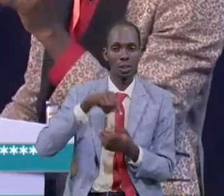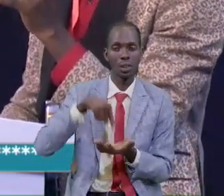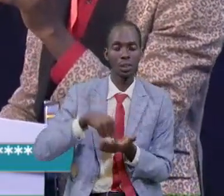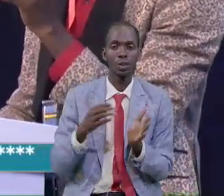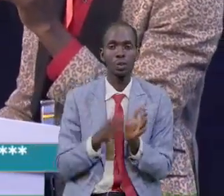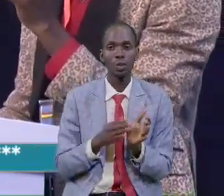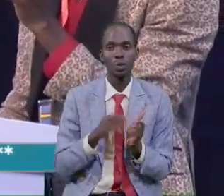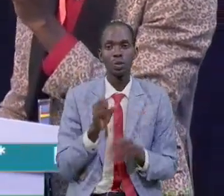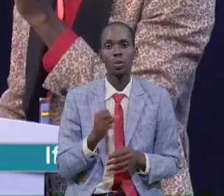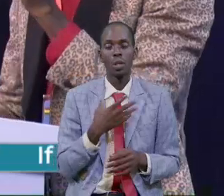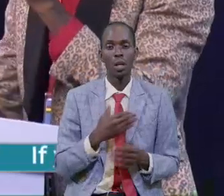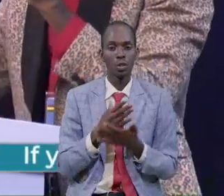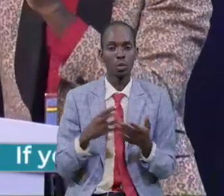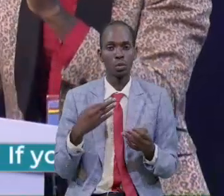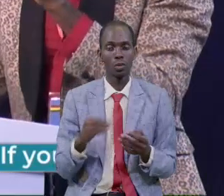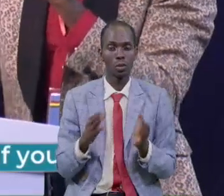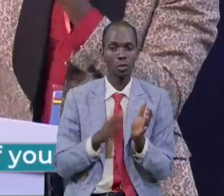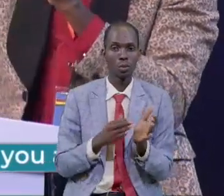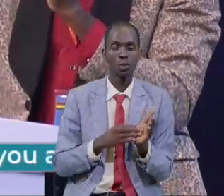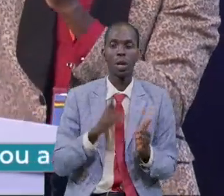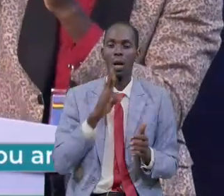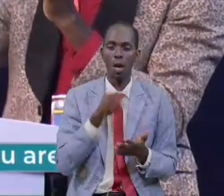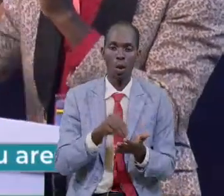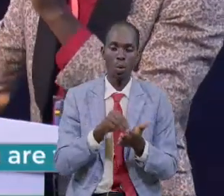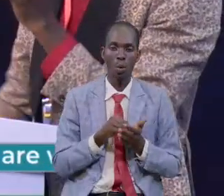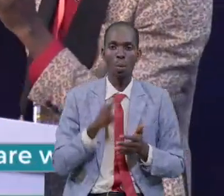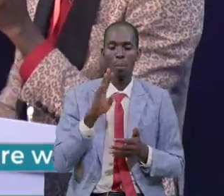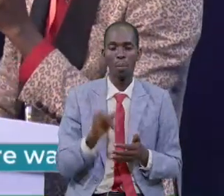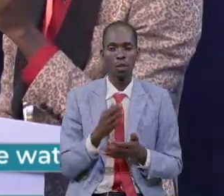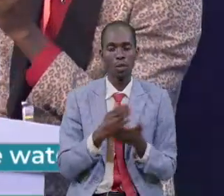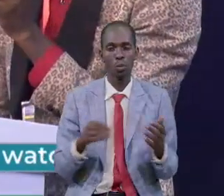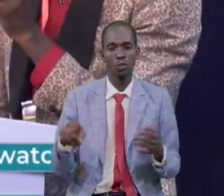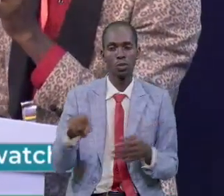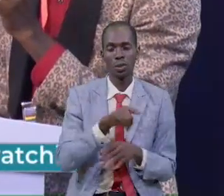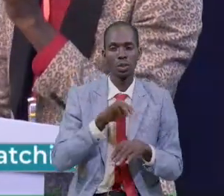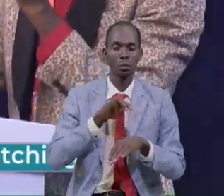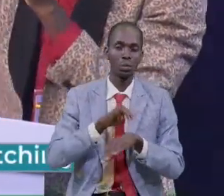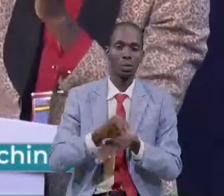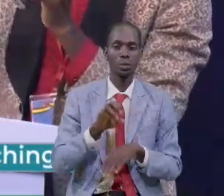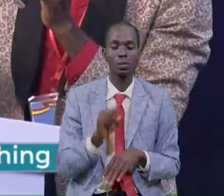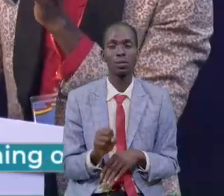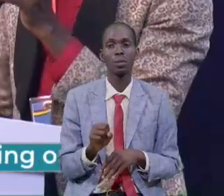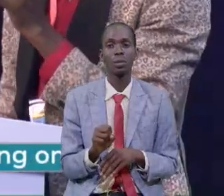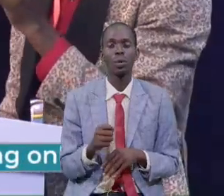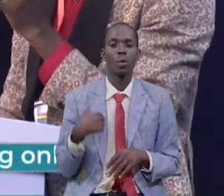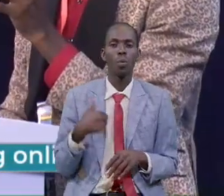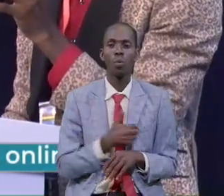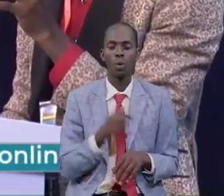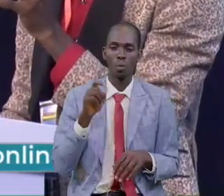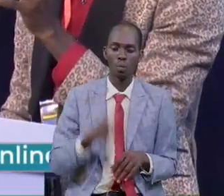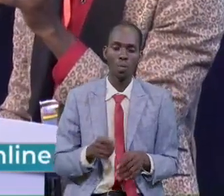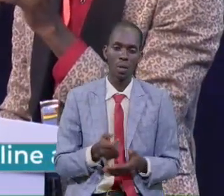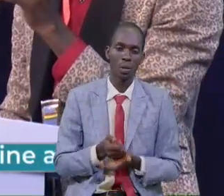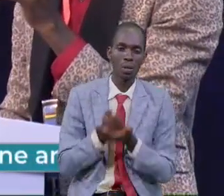schools belongs to some of you. We want to help them. The convener